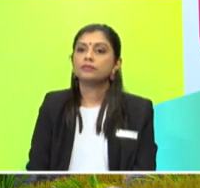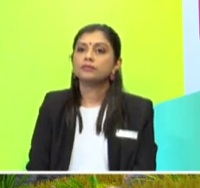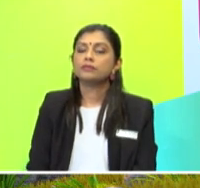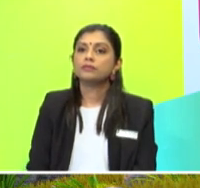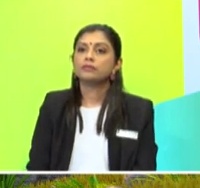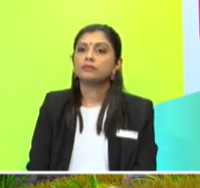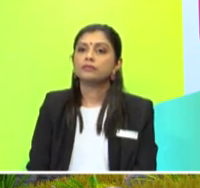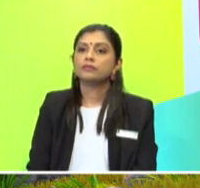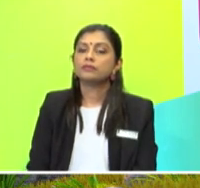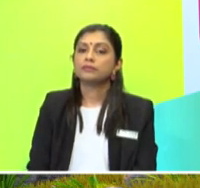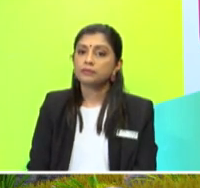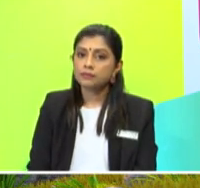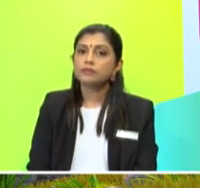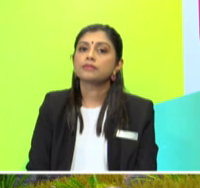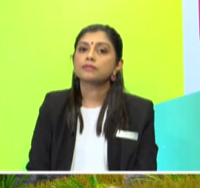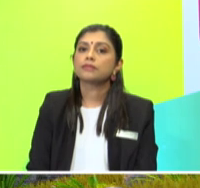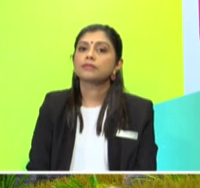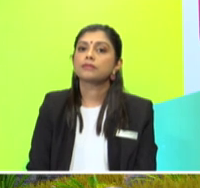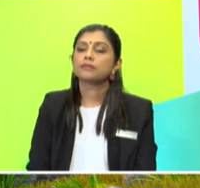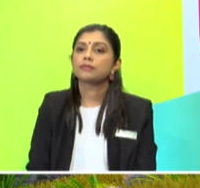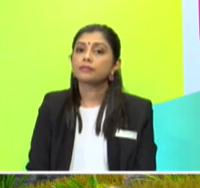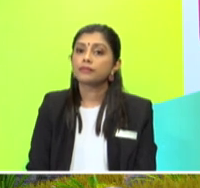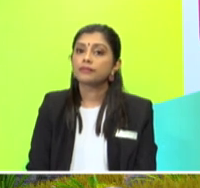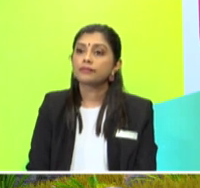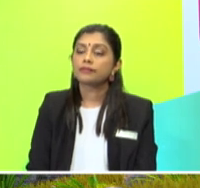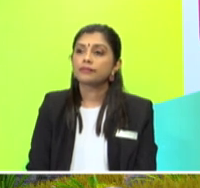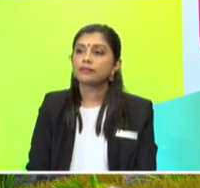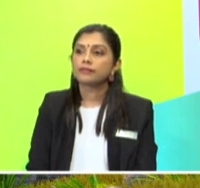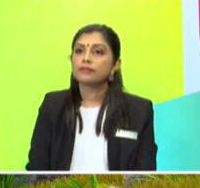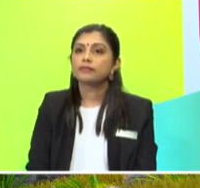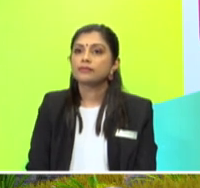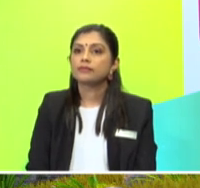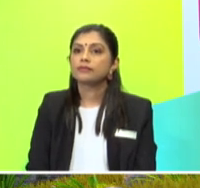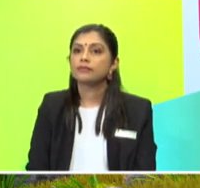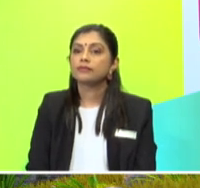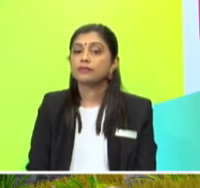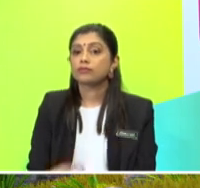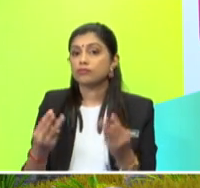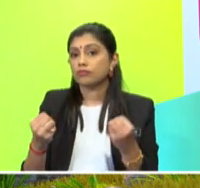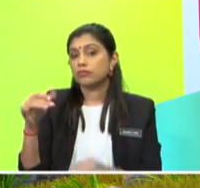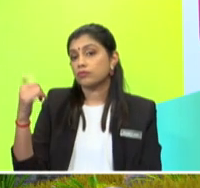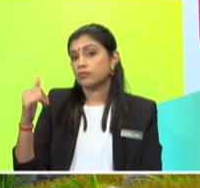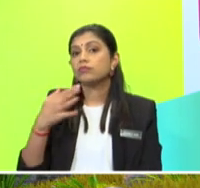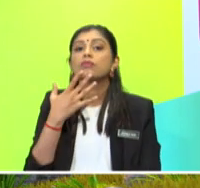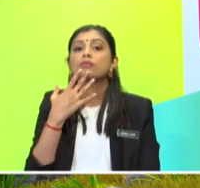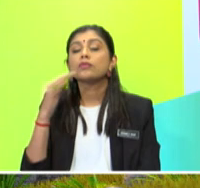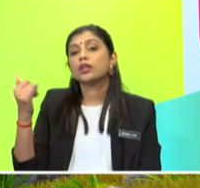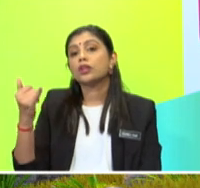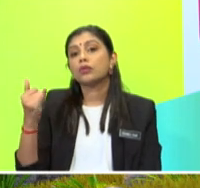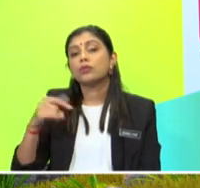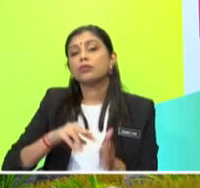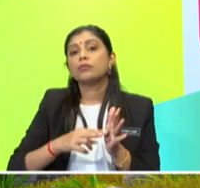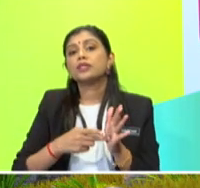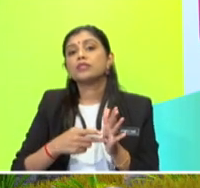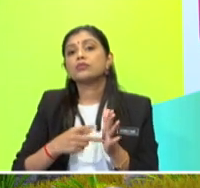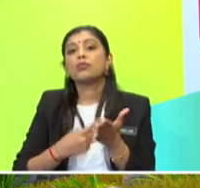It's a little bit like yes. Okay. Oh, we said it's my color. Uh-huh. My color is yellow. Yellow.